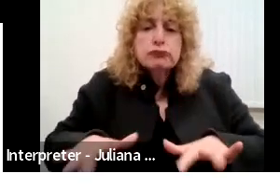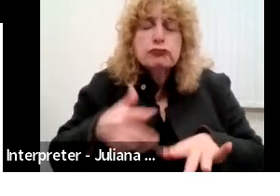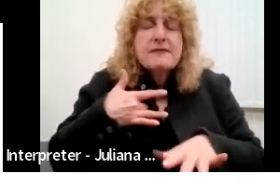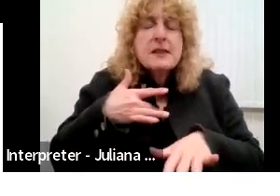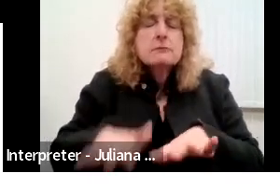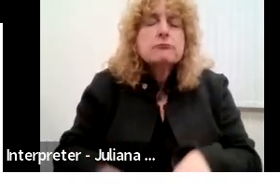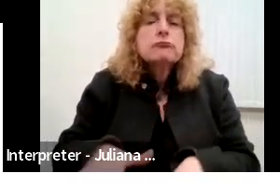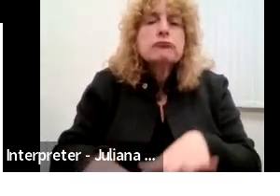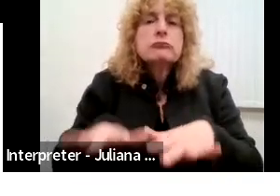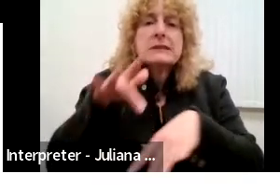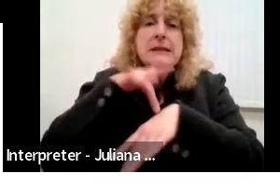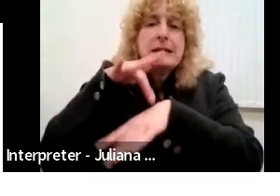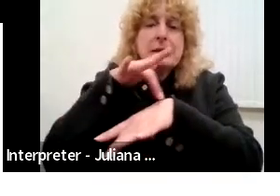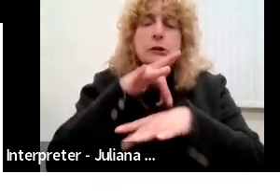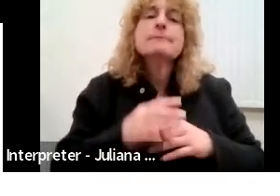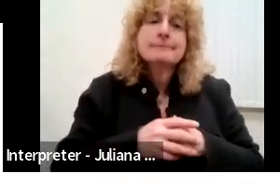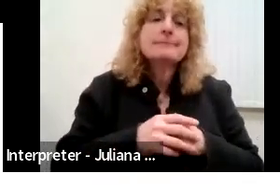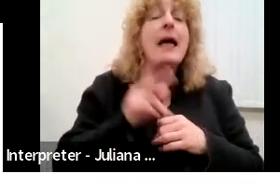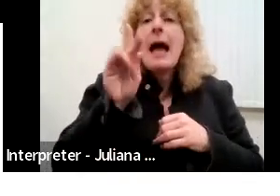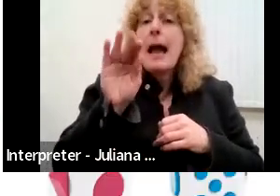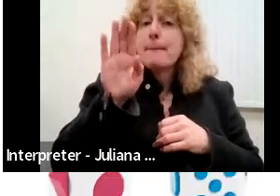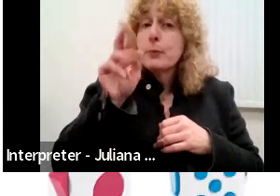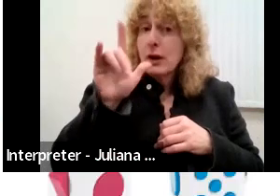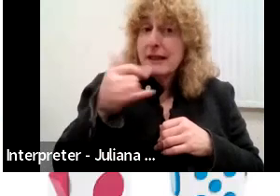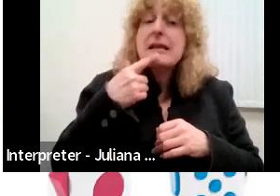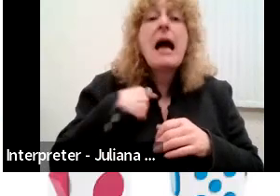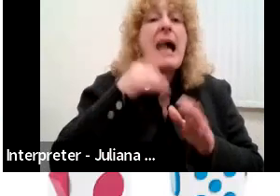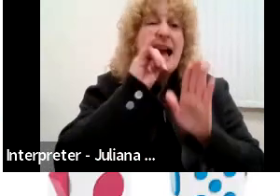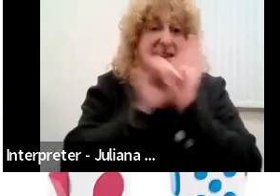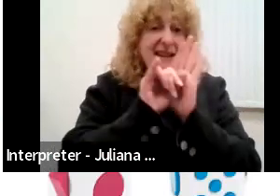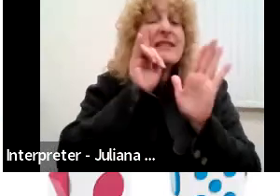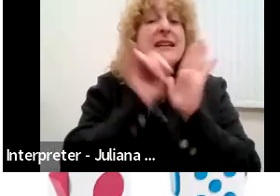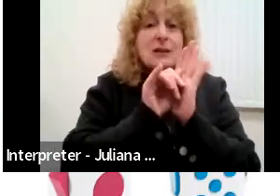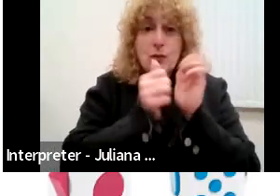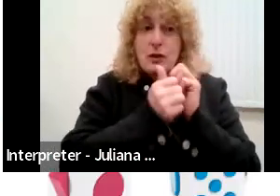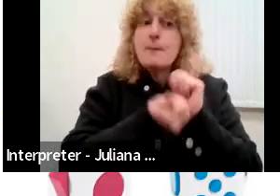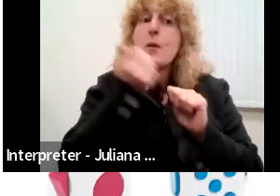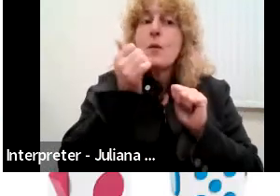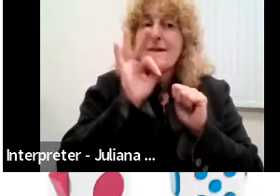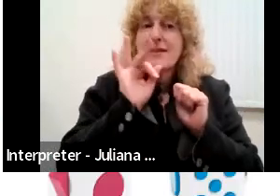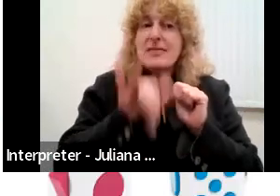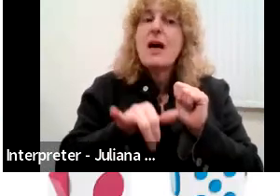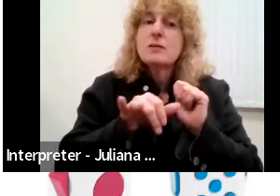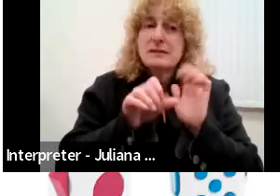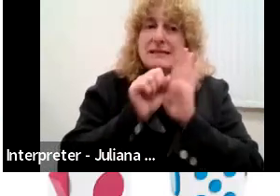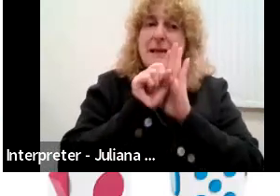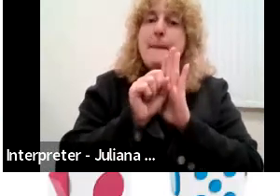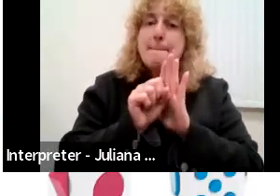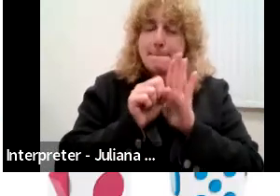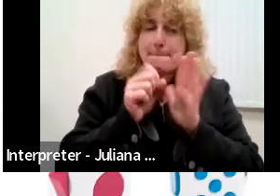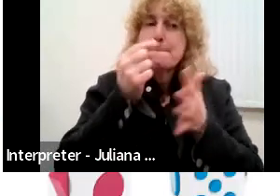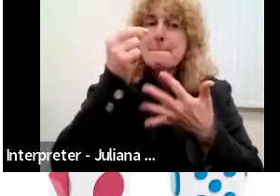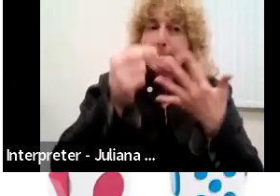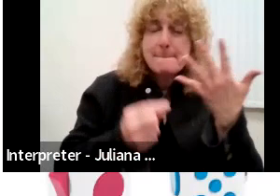touch. And Kimberly says, I identify with most of these symptoms, I believe she means. And the hard part is finding an